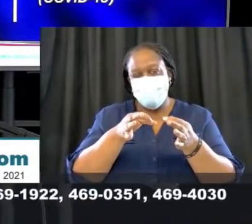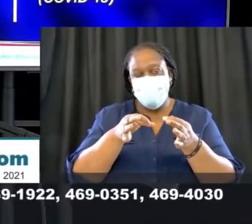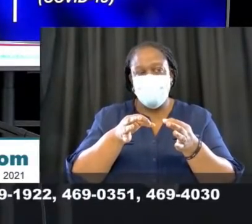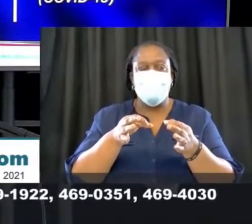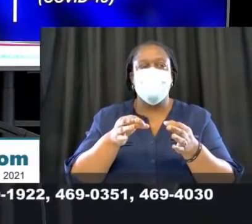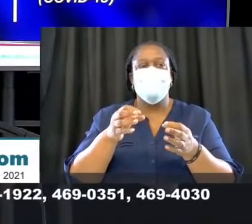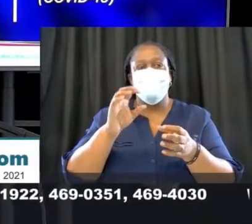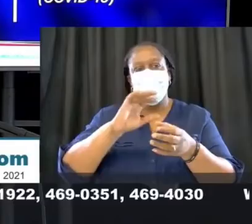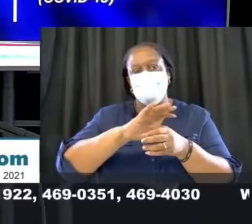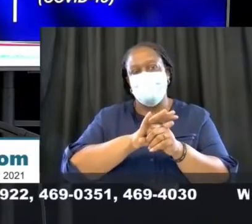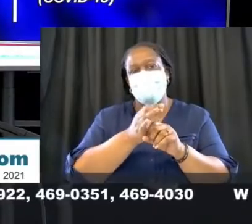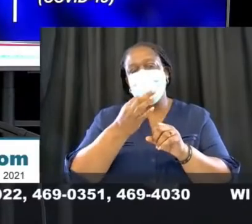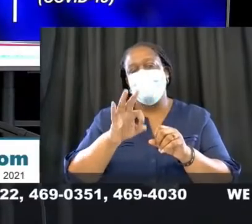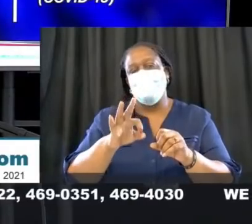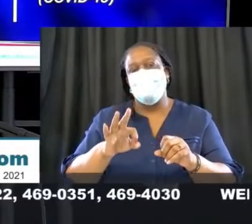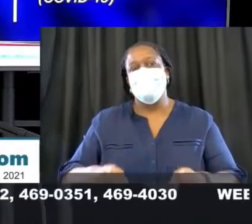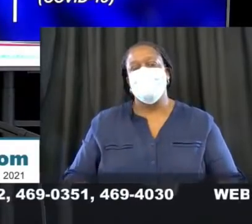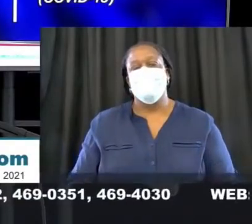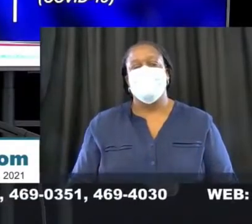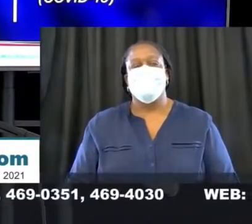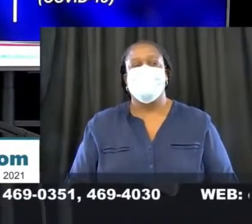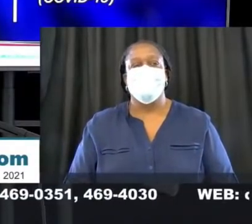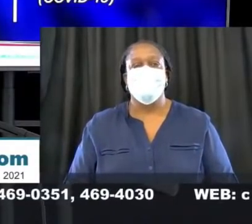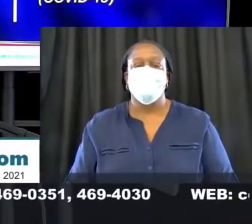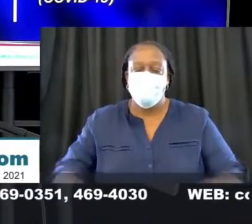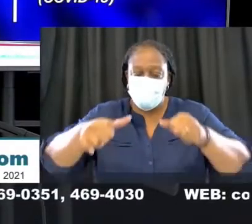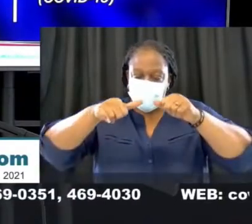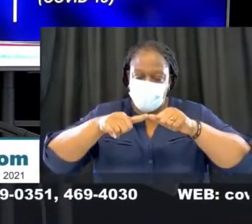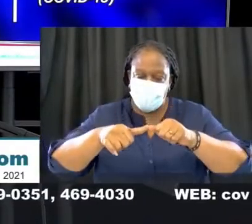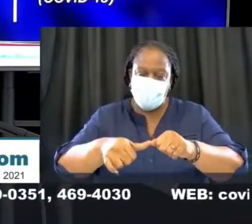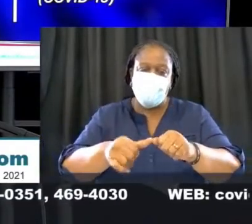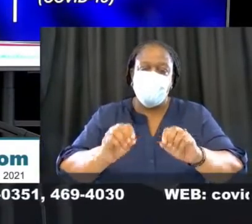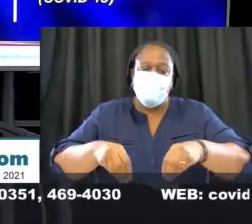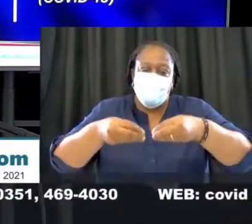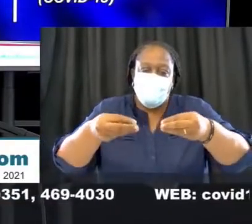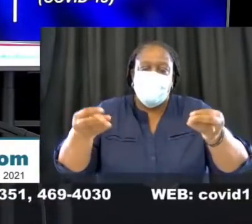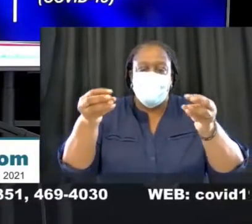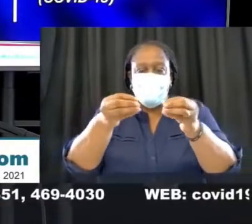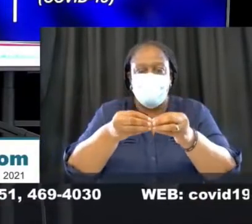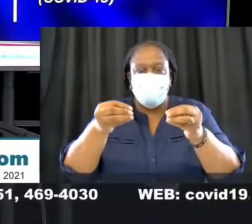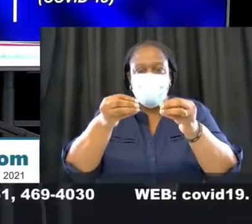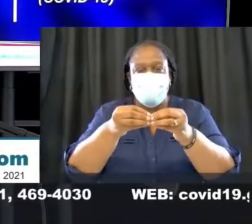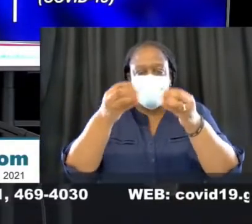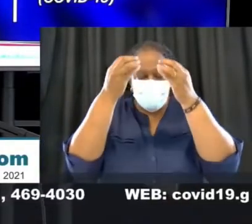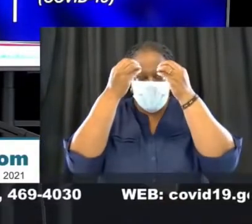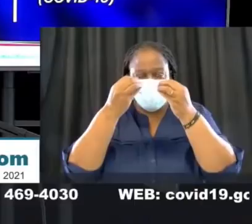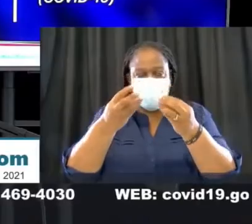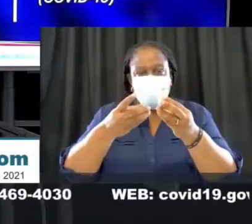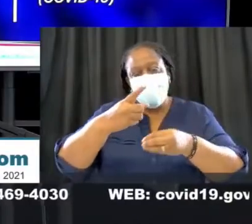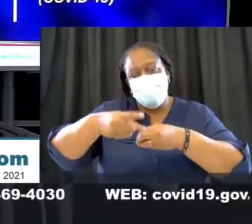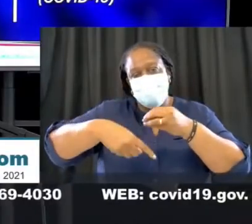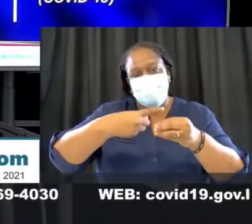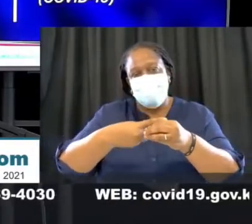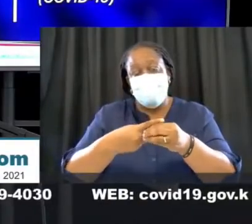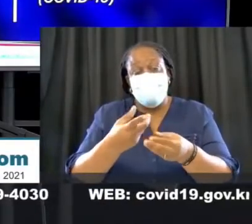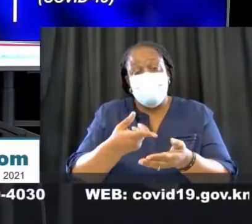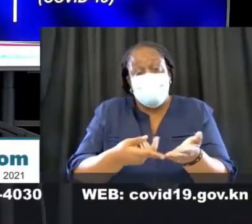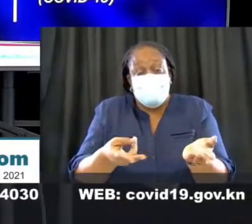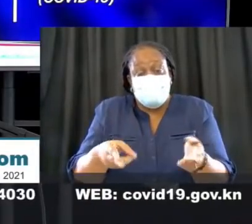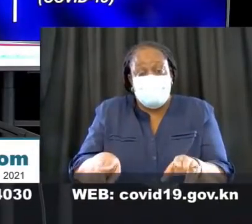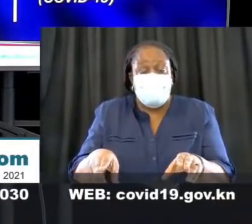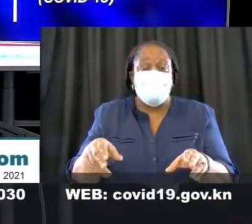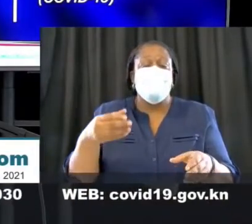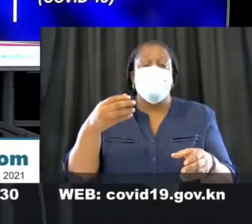We continue to update you on what is happening in St. Kitts and Nevis in relation to the COVID-19